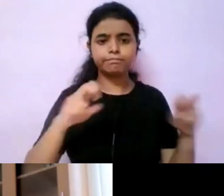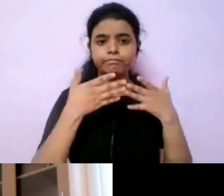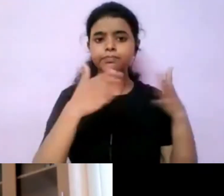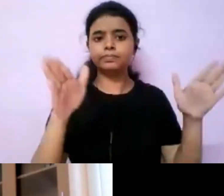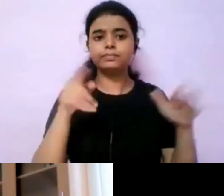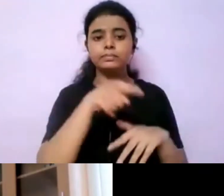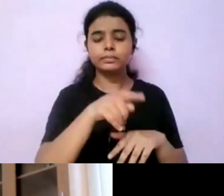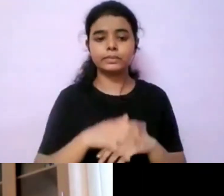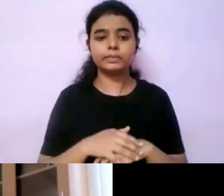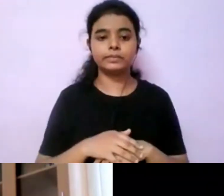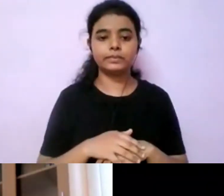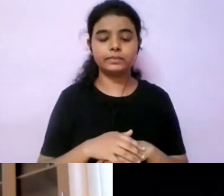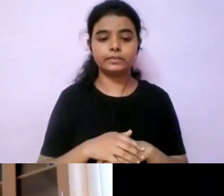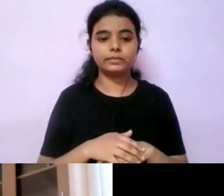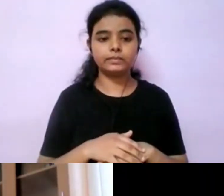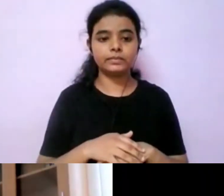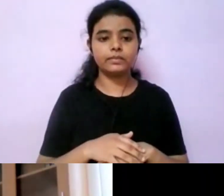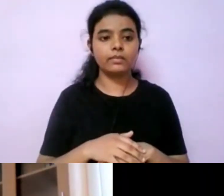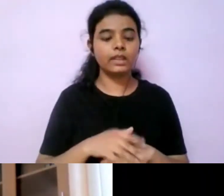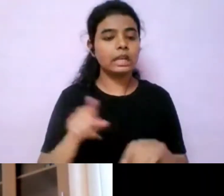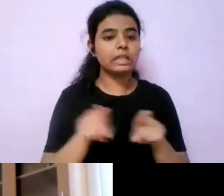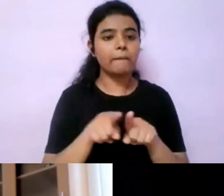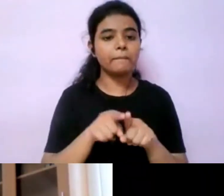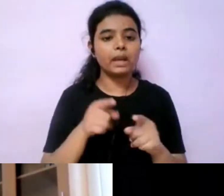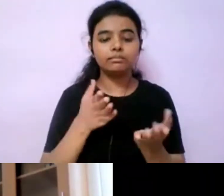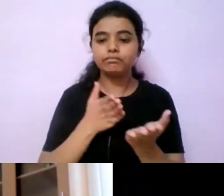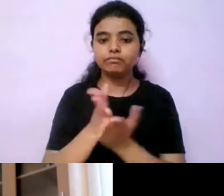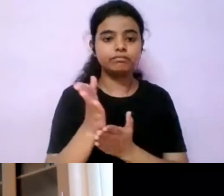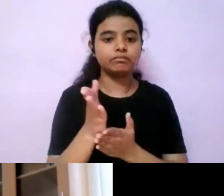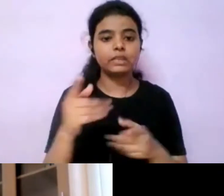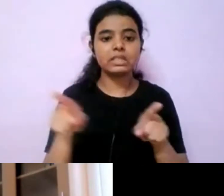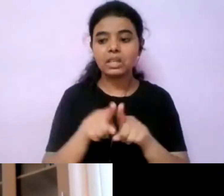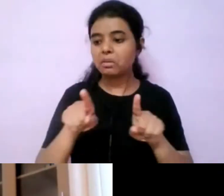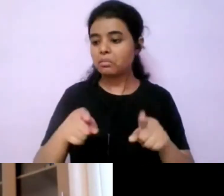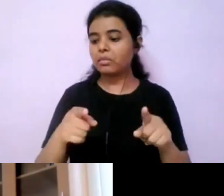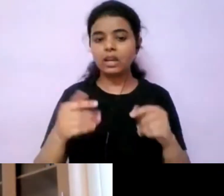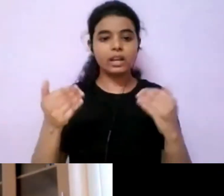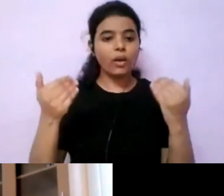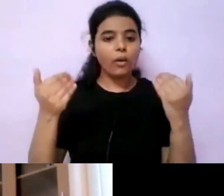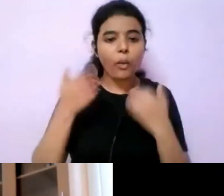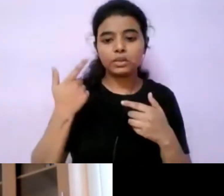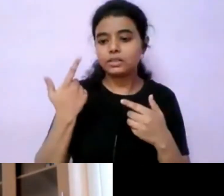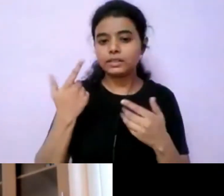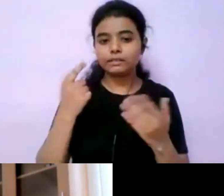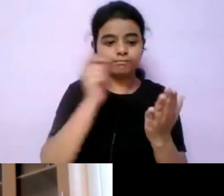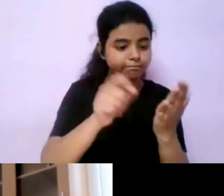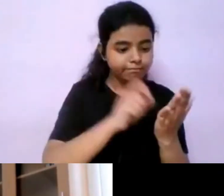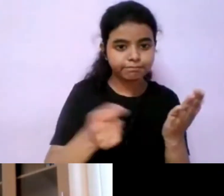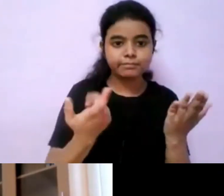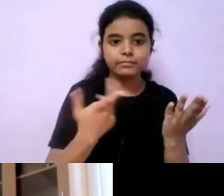people experience. And in much the same way that we look at developing post-colonial literature or developing